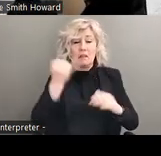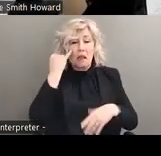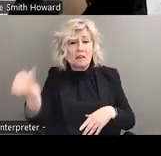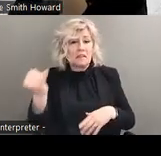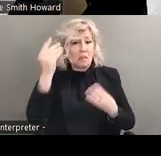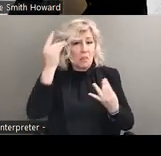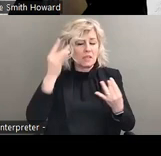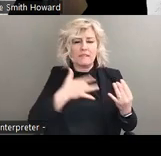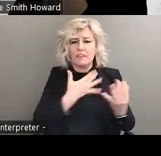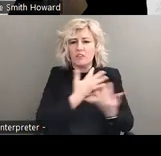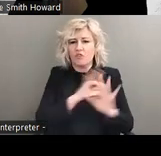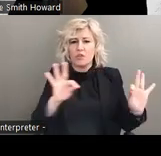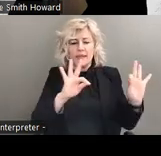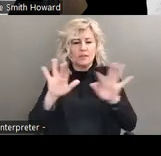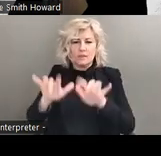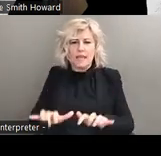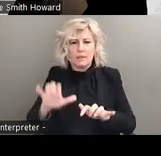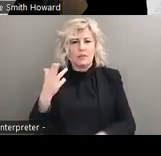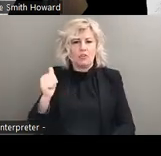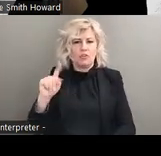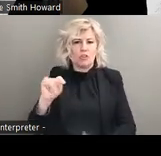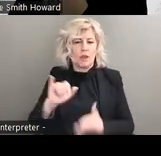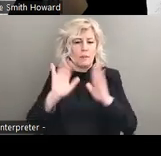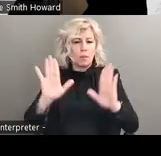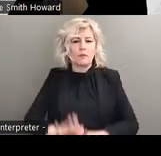put that in the chat. That would be wonderful.